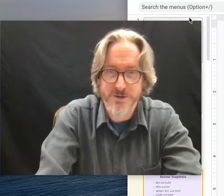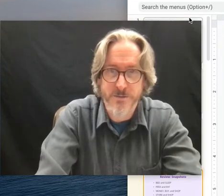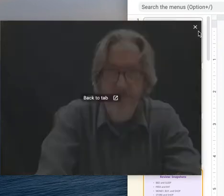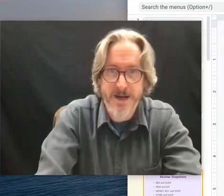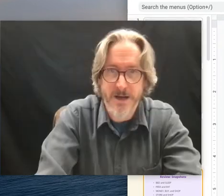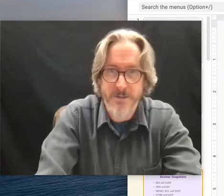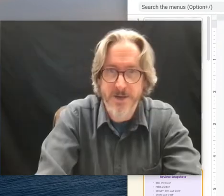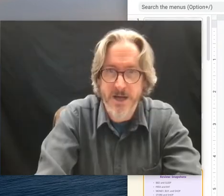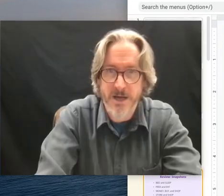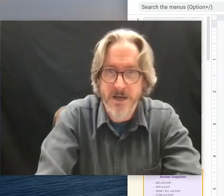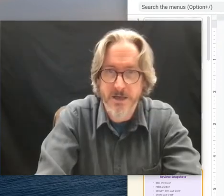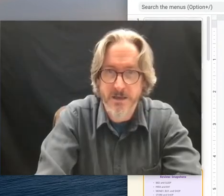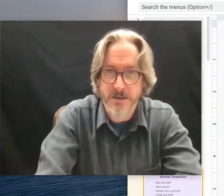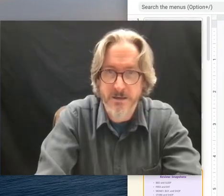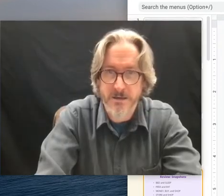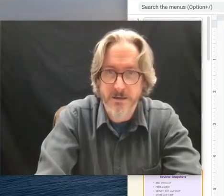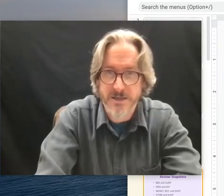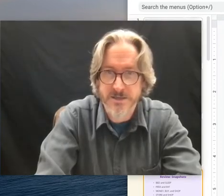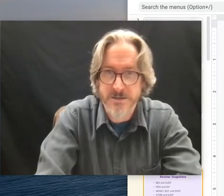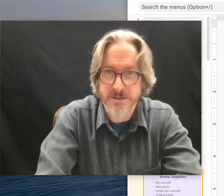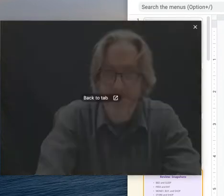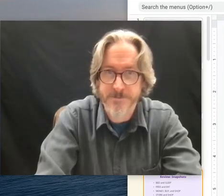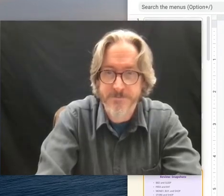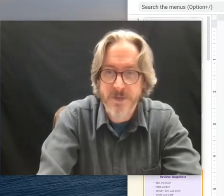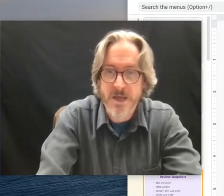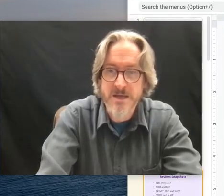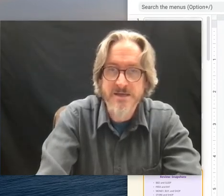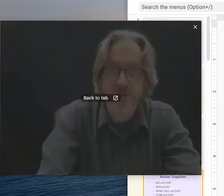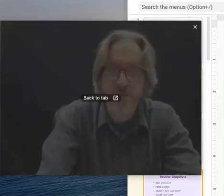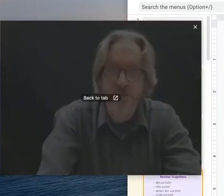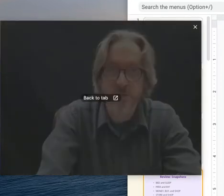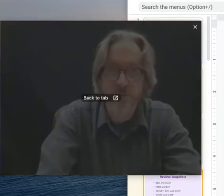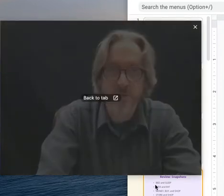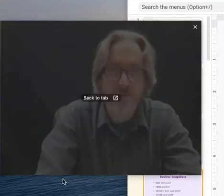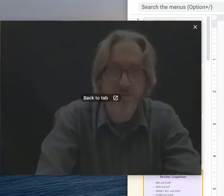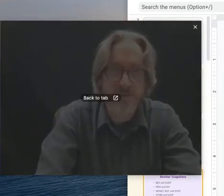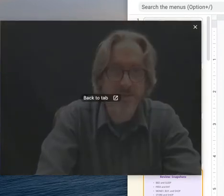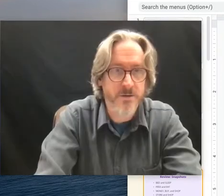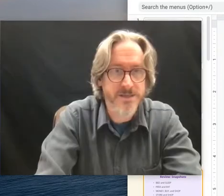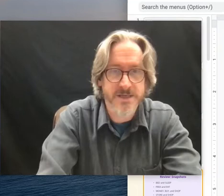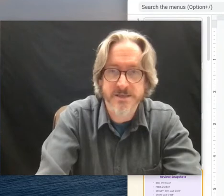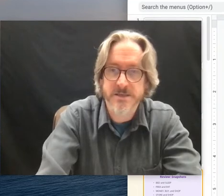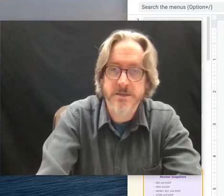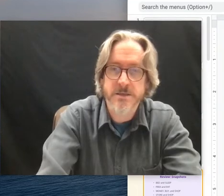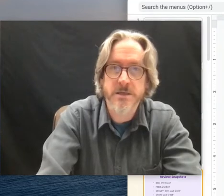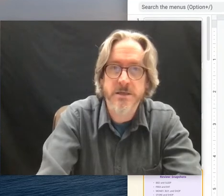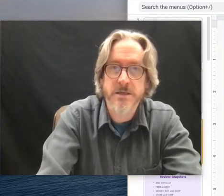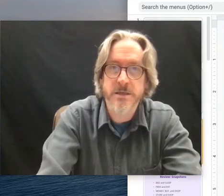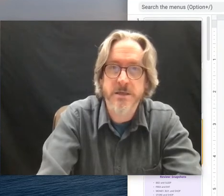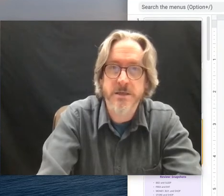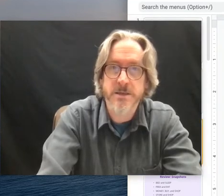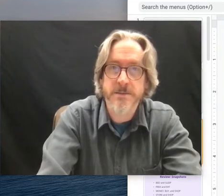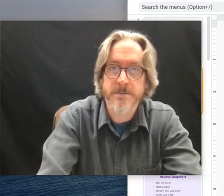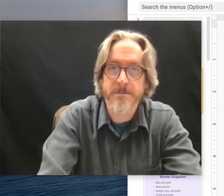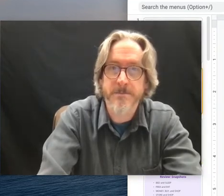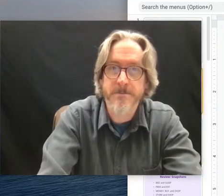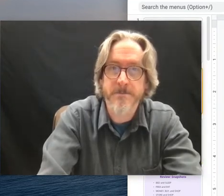to jump back up, let me hide this. So, oops, this does this.